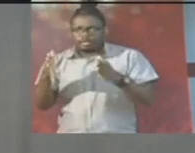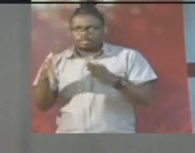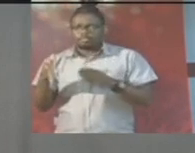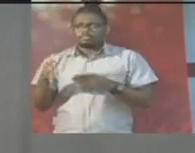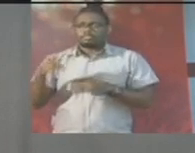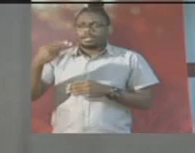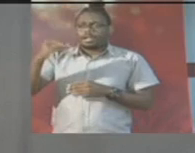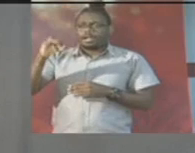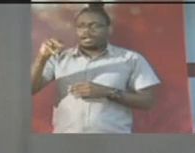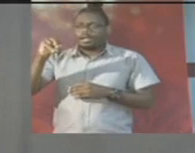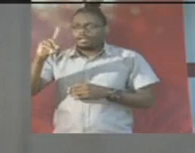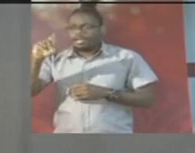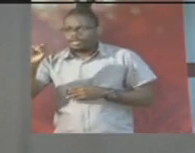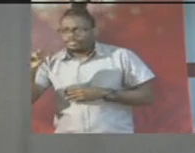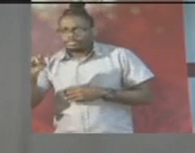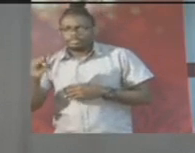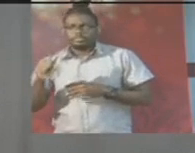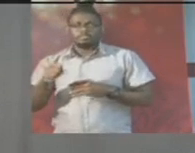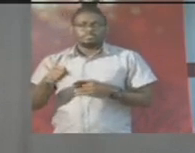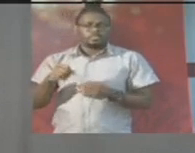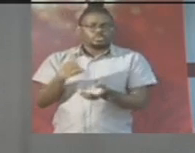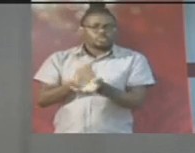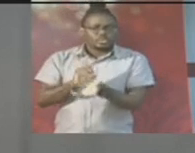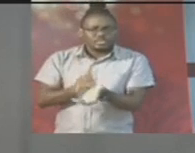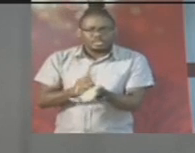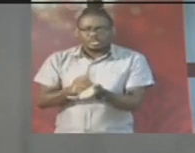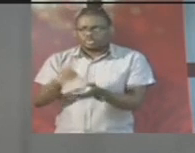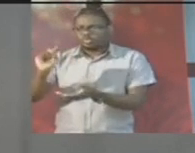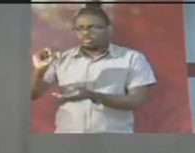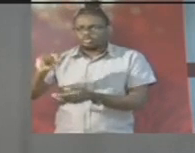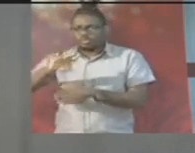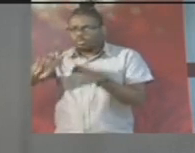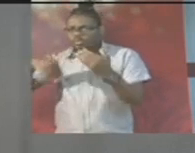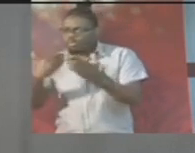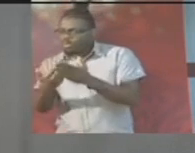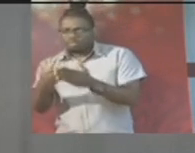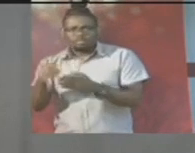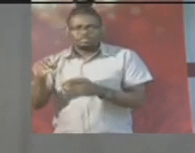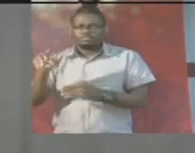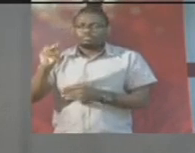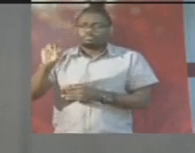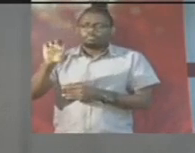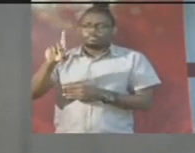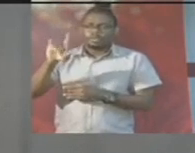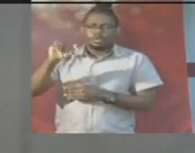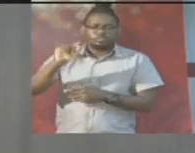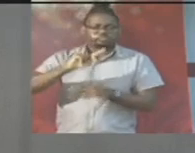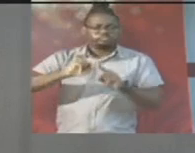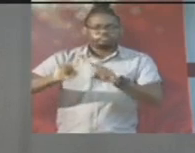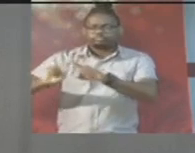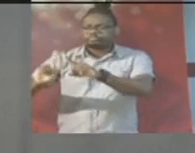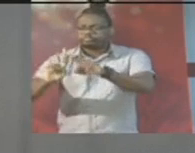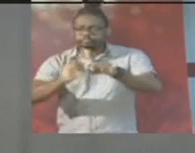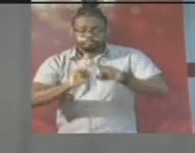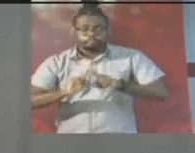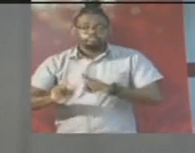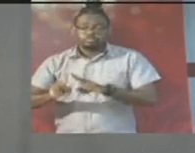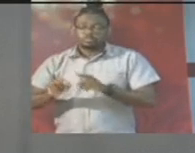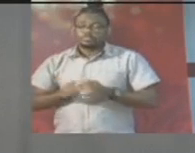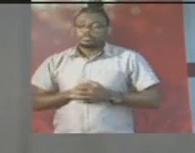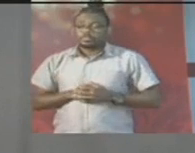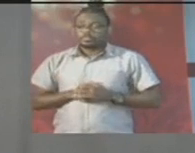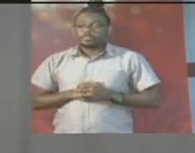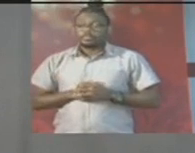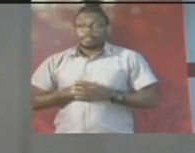Carrington, members of the media, members of the viewing and listening public. So I'll be giving the clinical update this morning. So if you can have the graphic